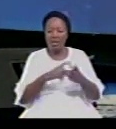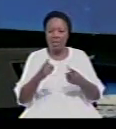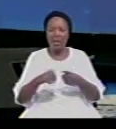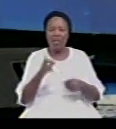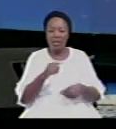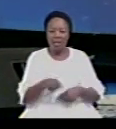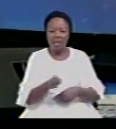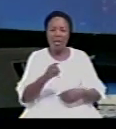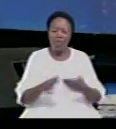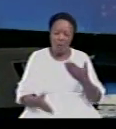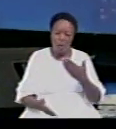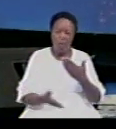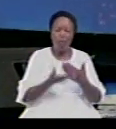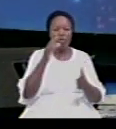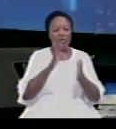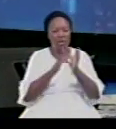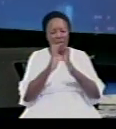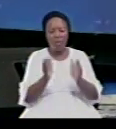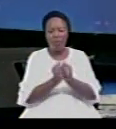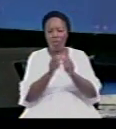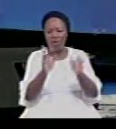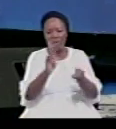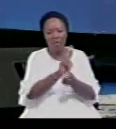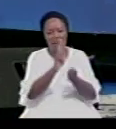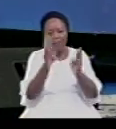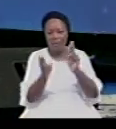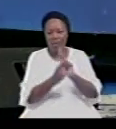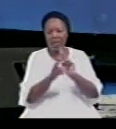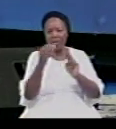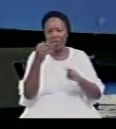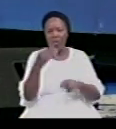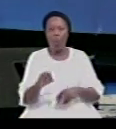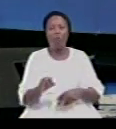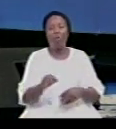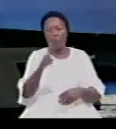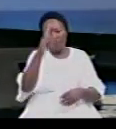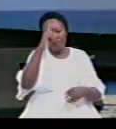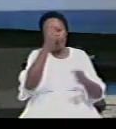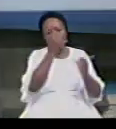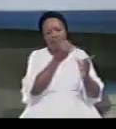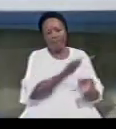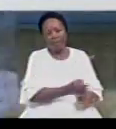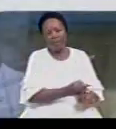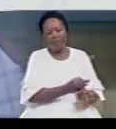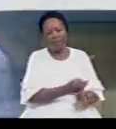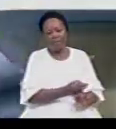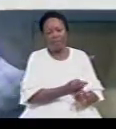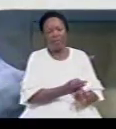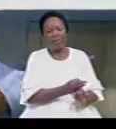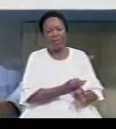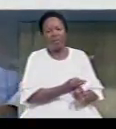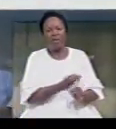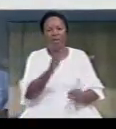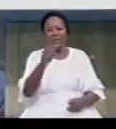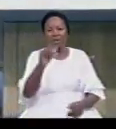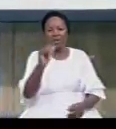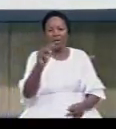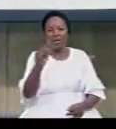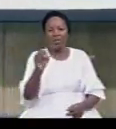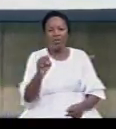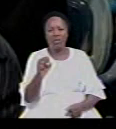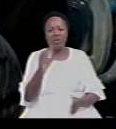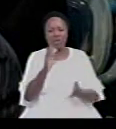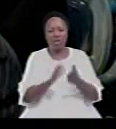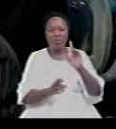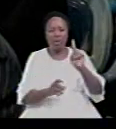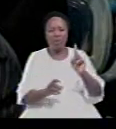without repentance or faith. Look at Titus chapter 1. Reading there